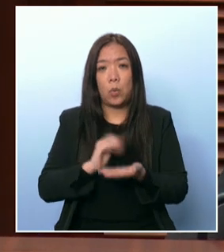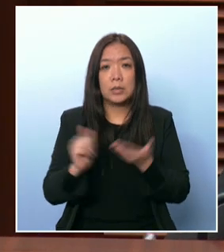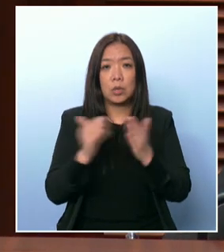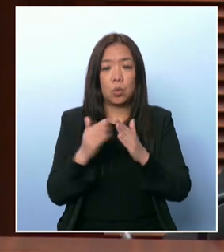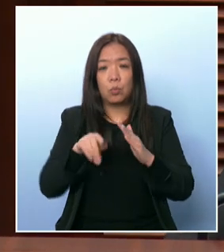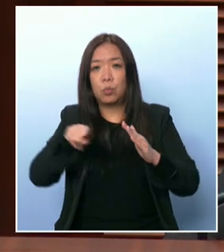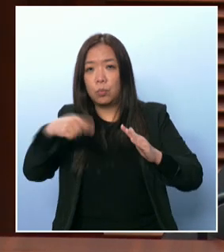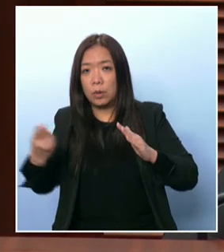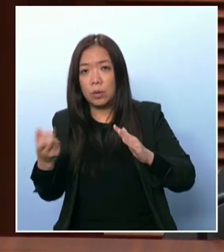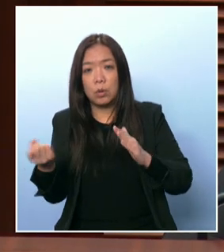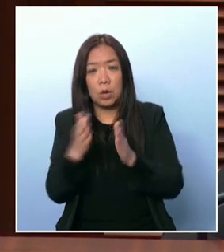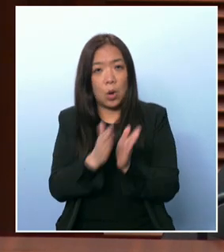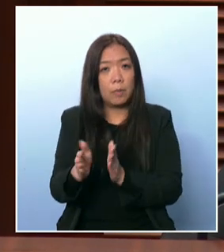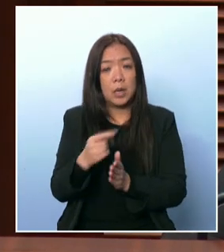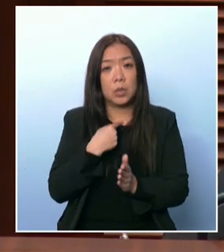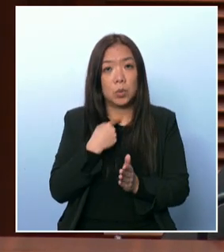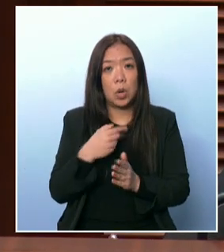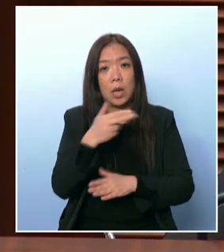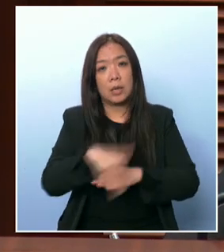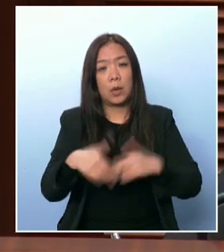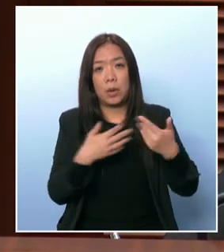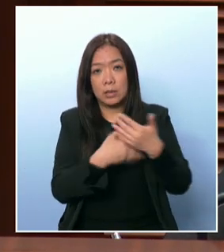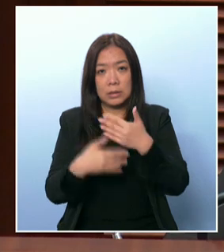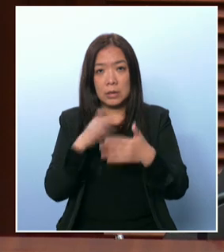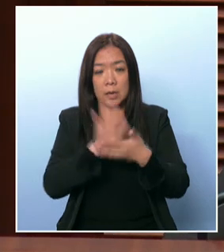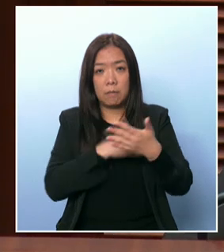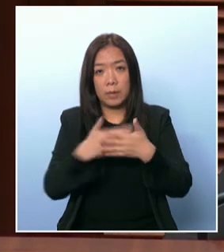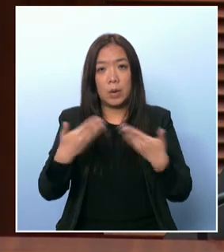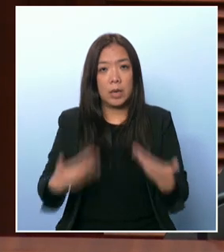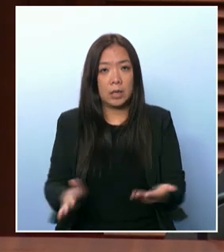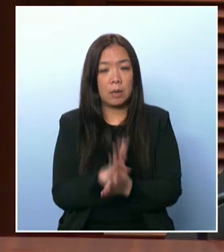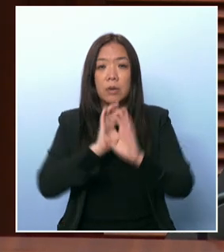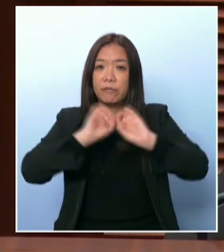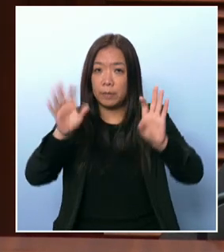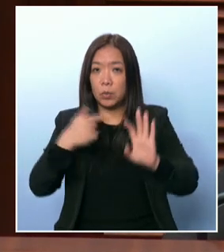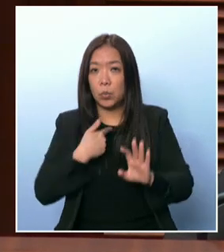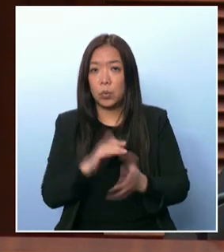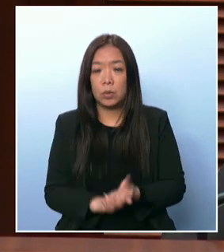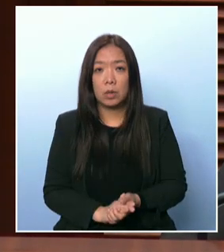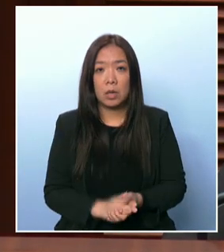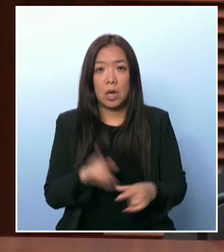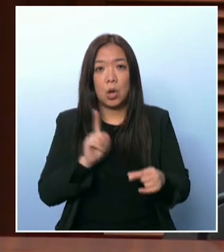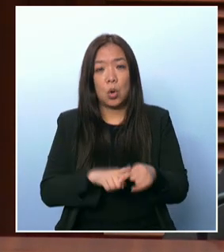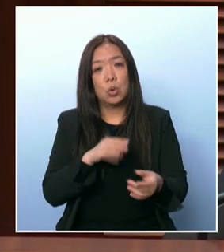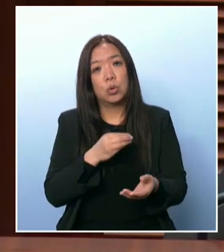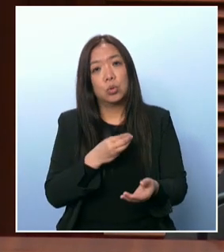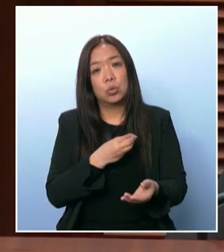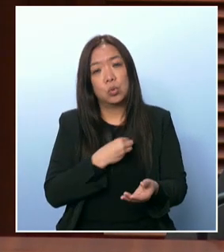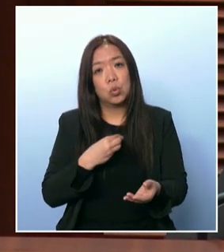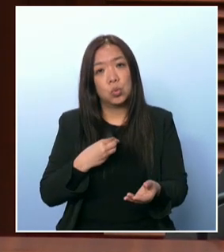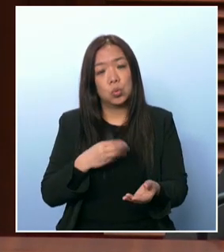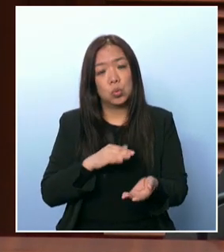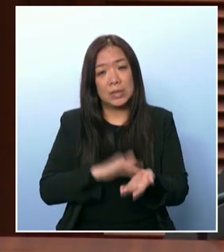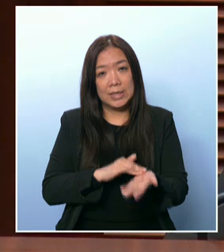establishing a trade platform, more stakeholders are involved. Now, the blueprint will be delivered by the end of this